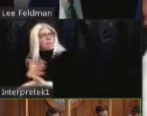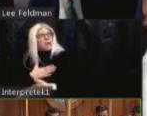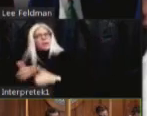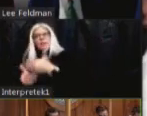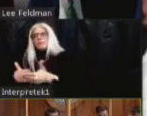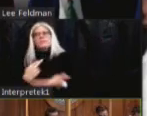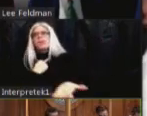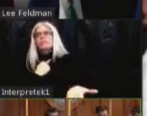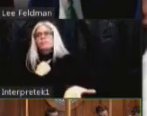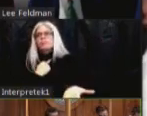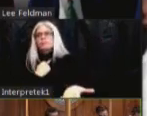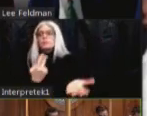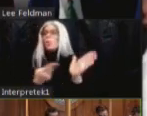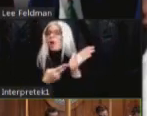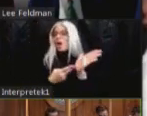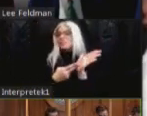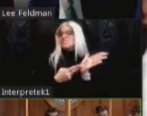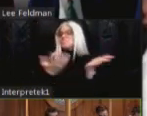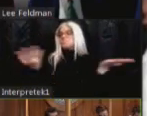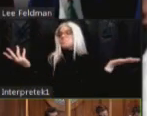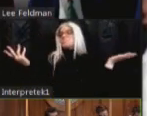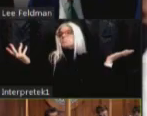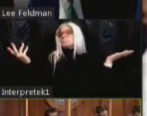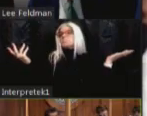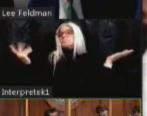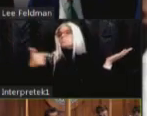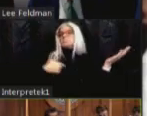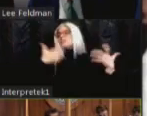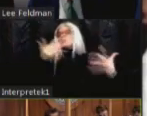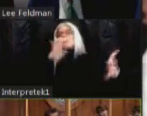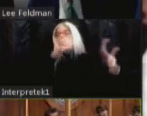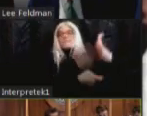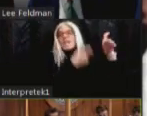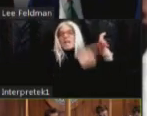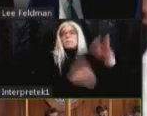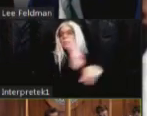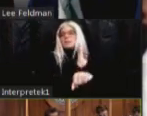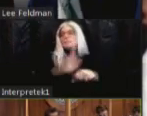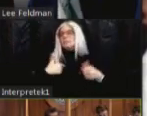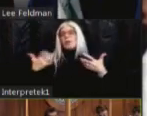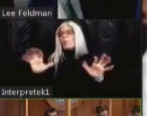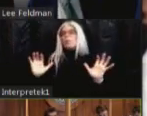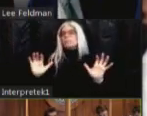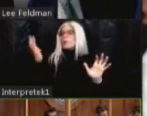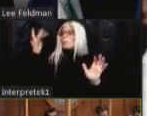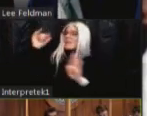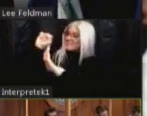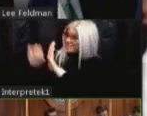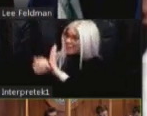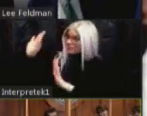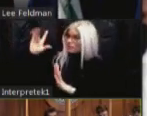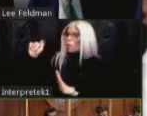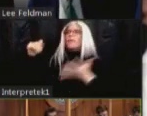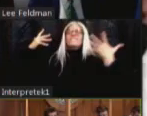told, I don't want to fine businesses. They're already in a hard enough position. The state of Florida has done nothing for them. Didn't even delay the time to